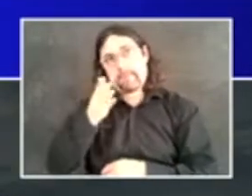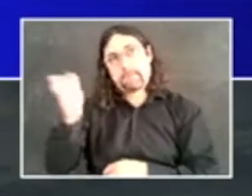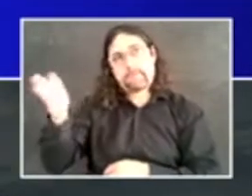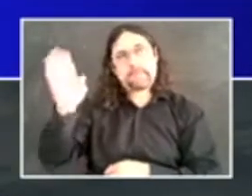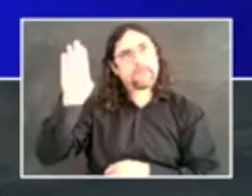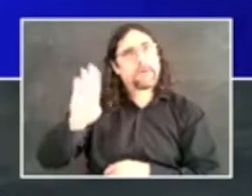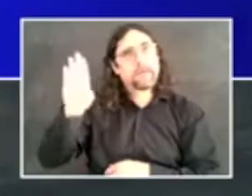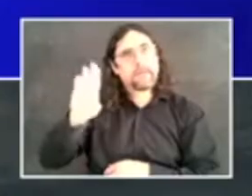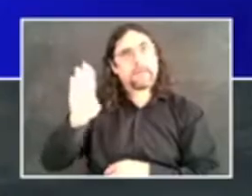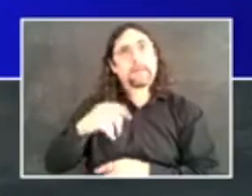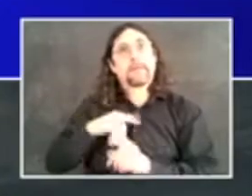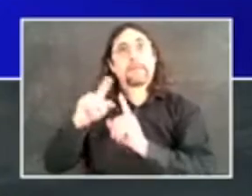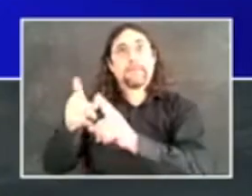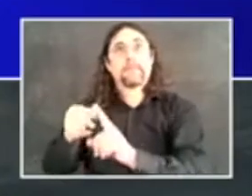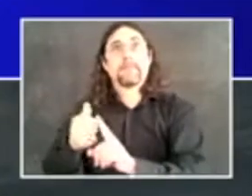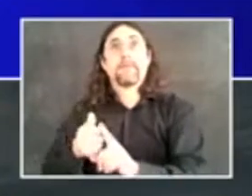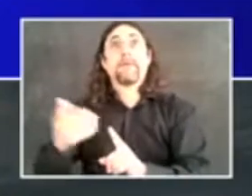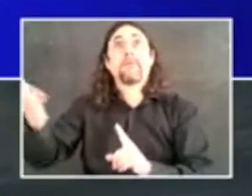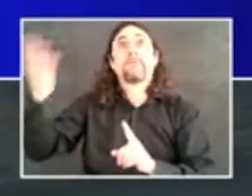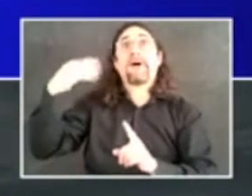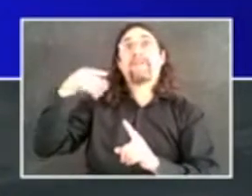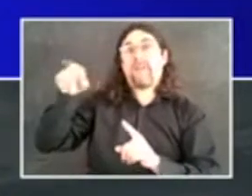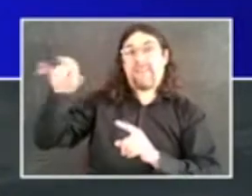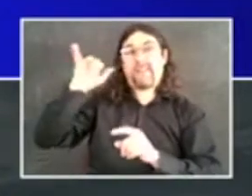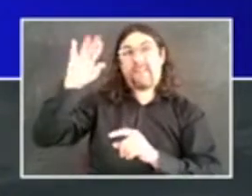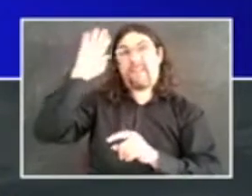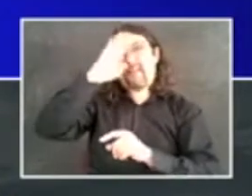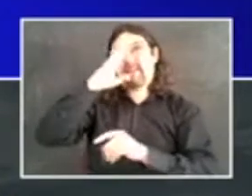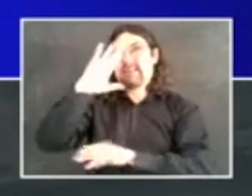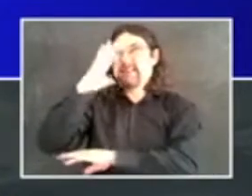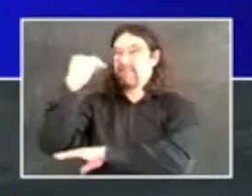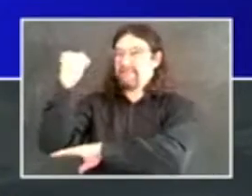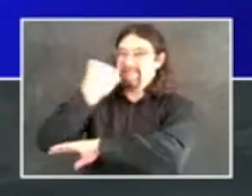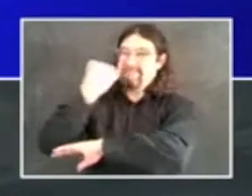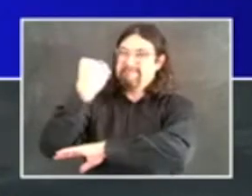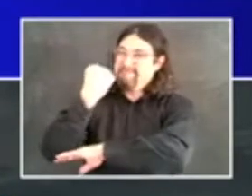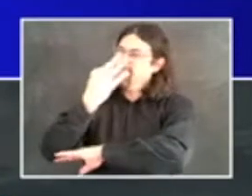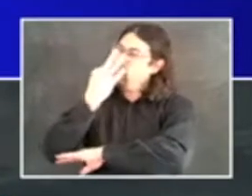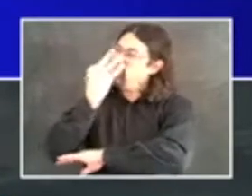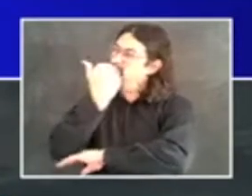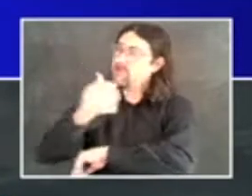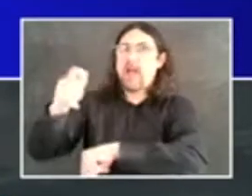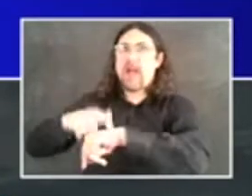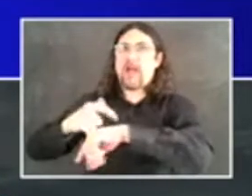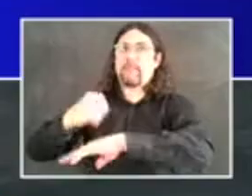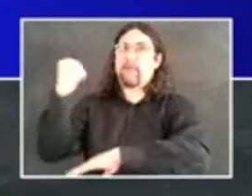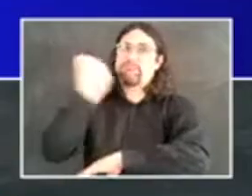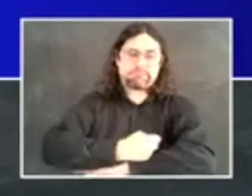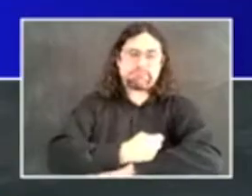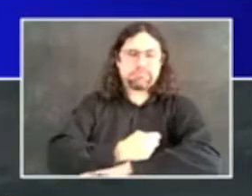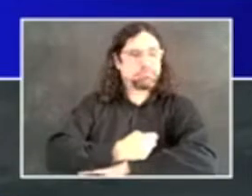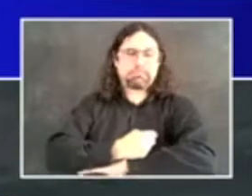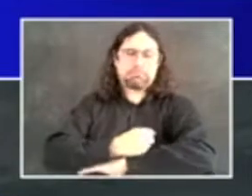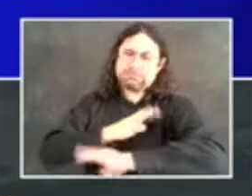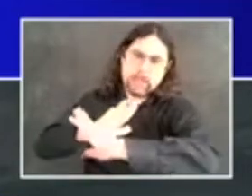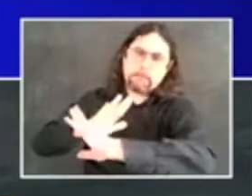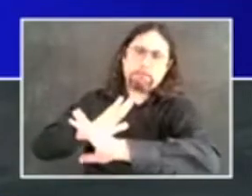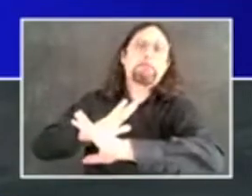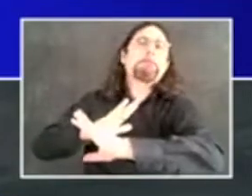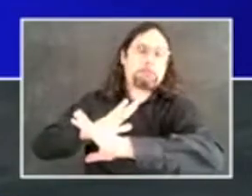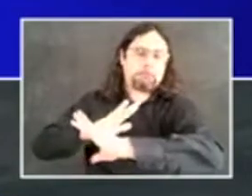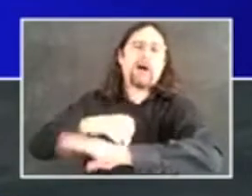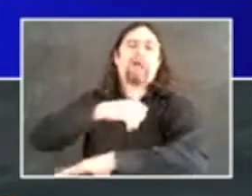community, and the community stood up strong to protect Interfaith. And Interfaith's been front and center in this crisis. I talked to some of